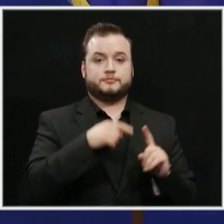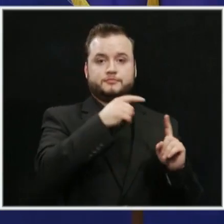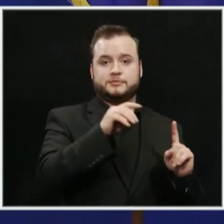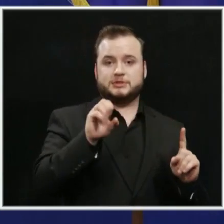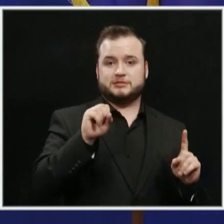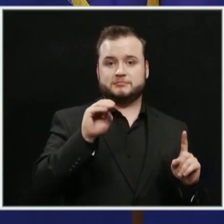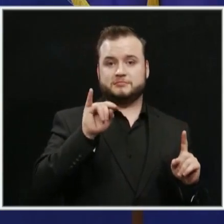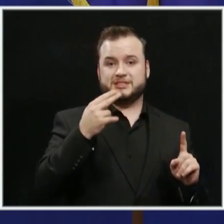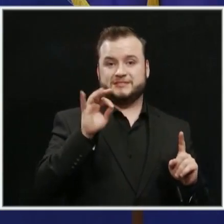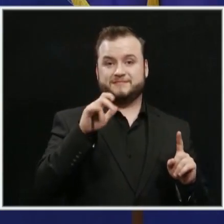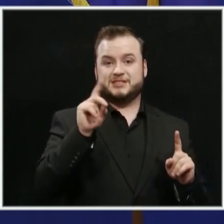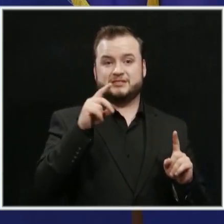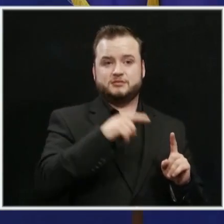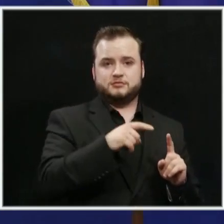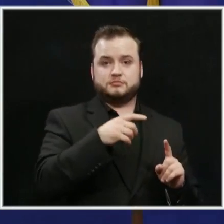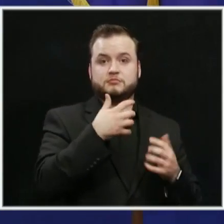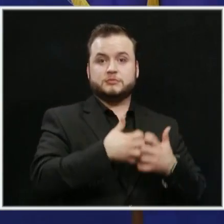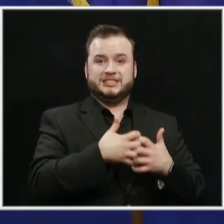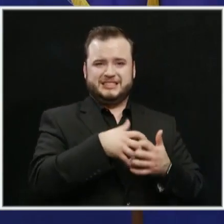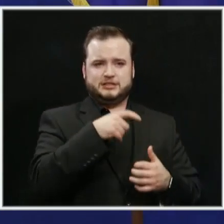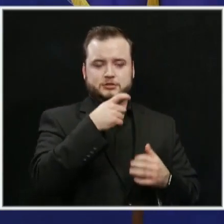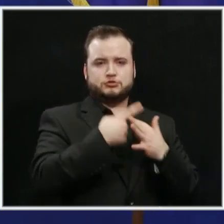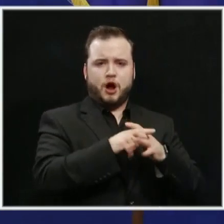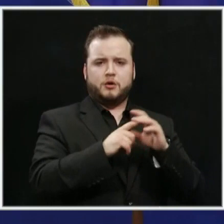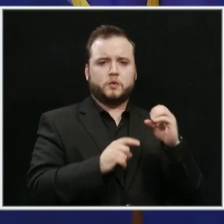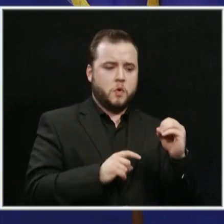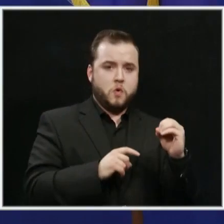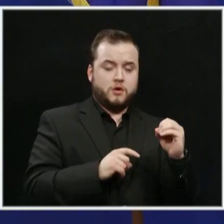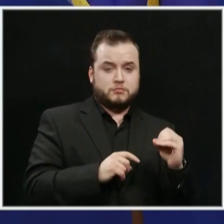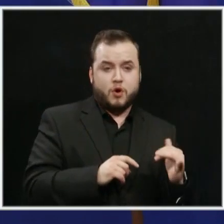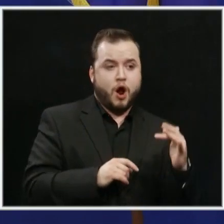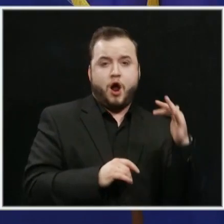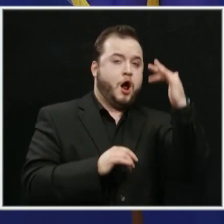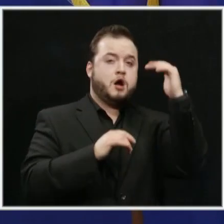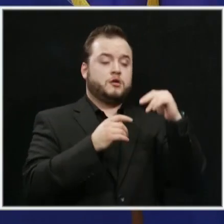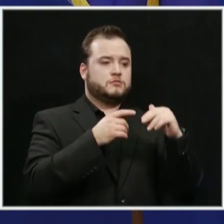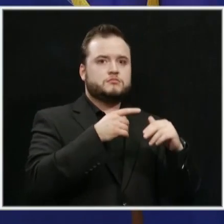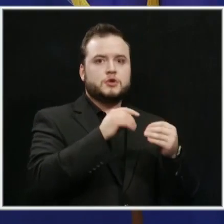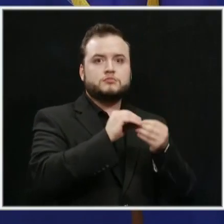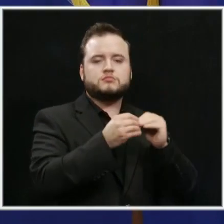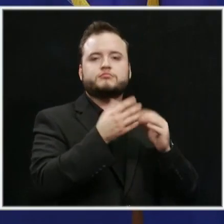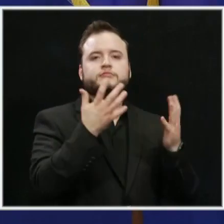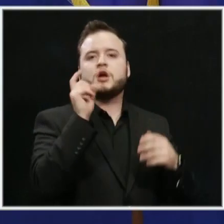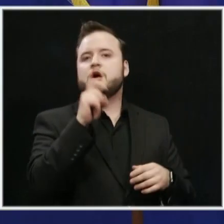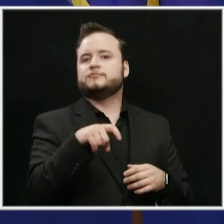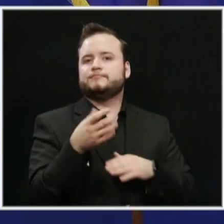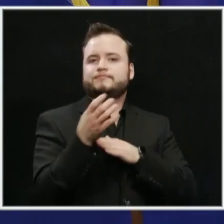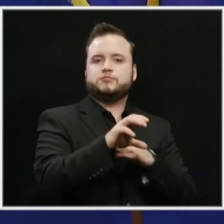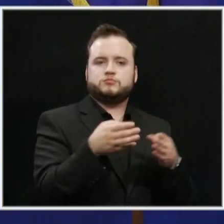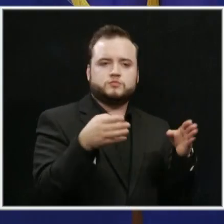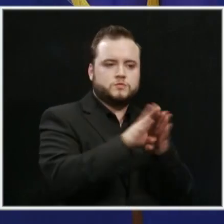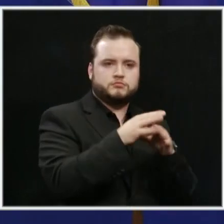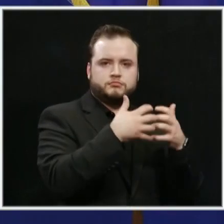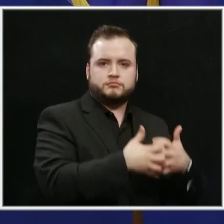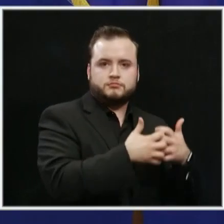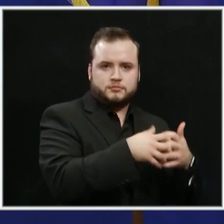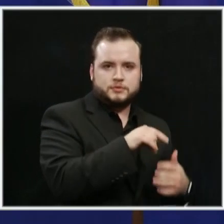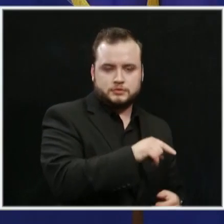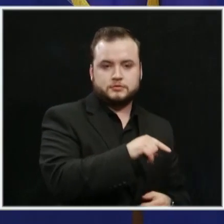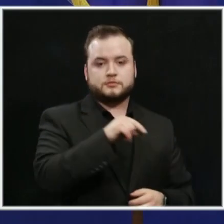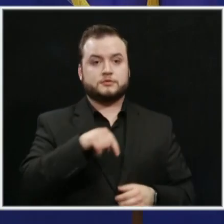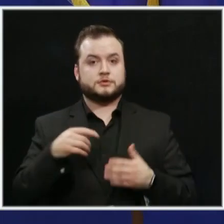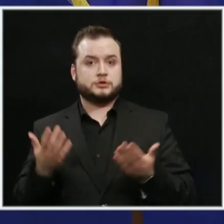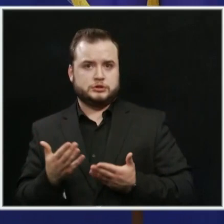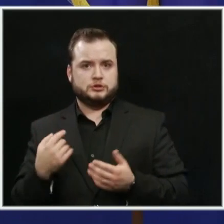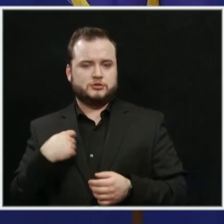not communication with the health department the way we understand it. That is not the case here. Management has been in conjunction. You'll hear a little bit from Chris